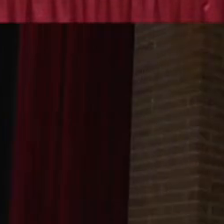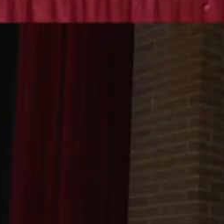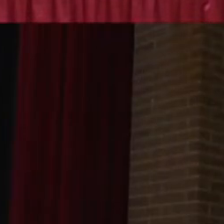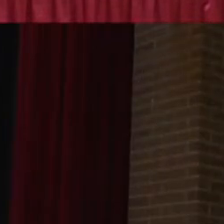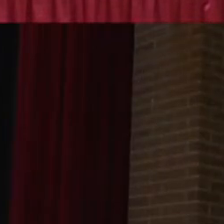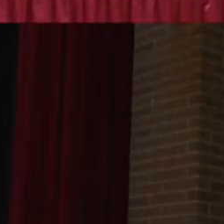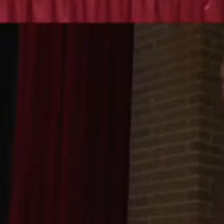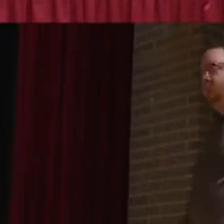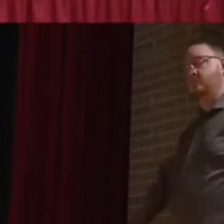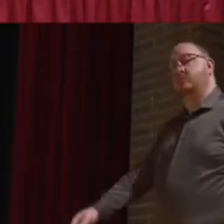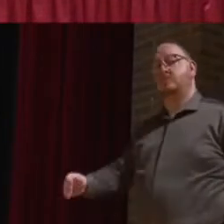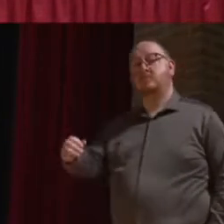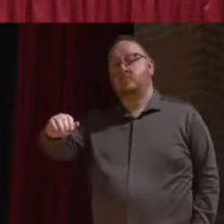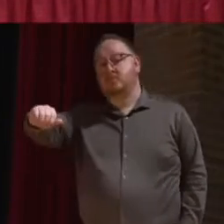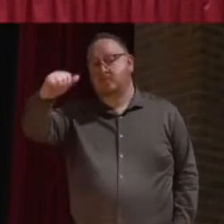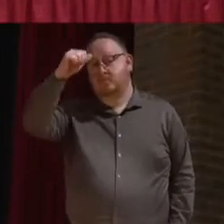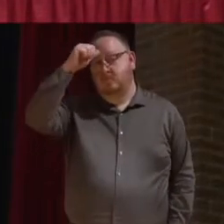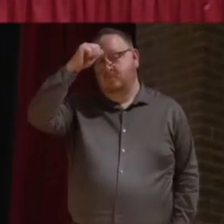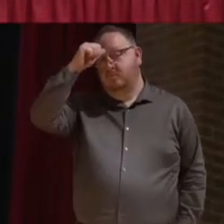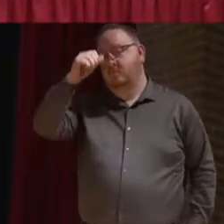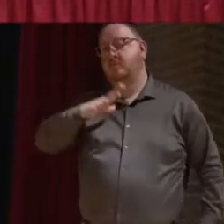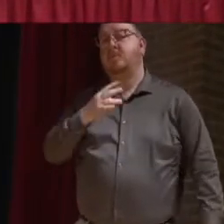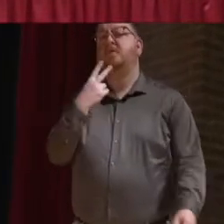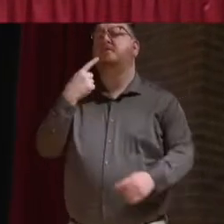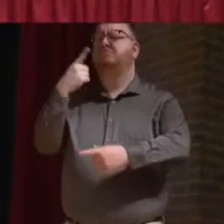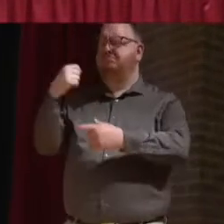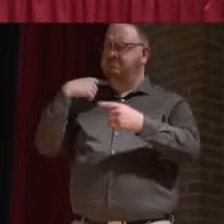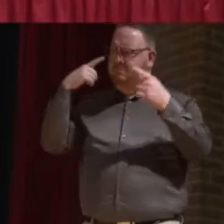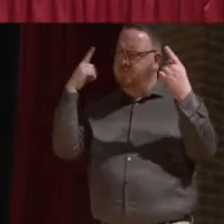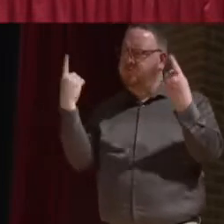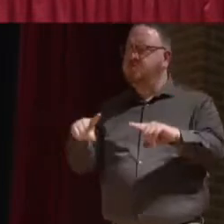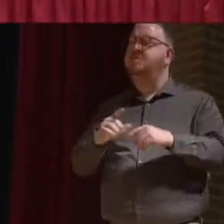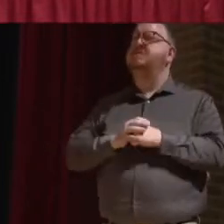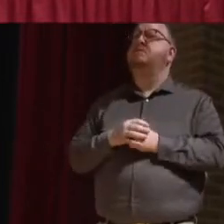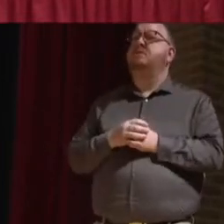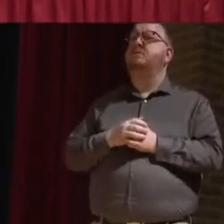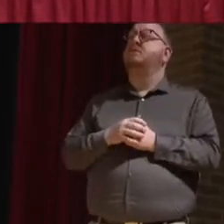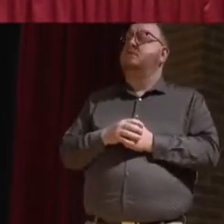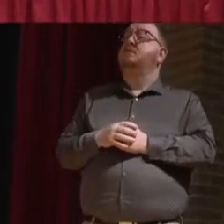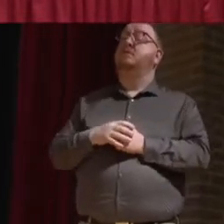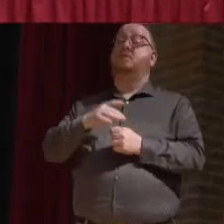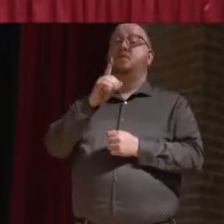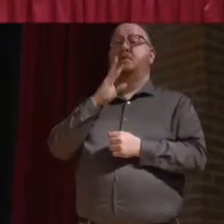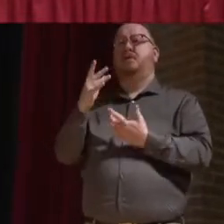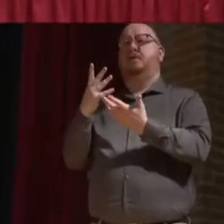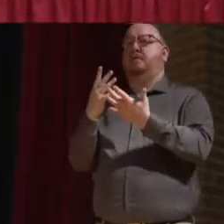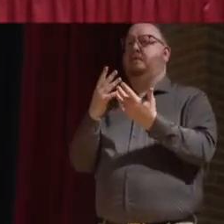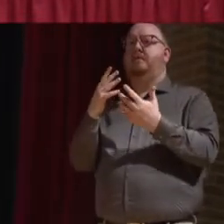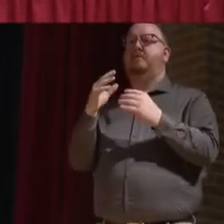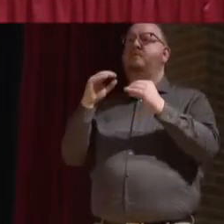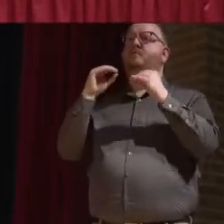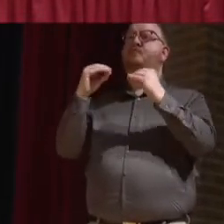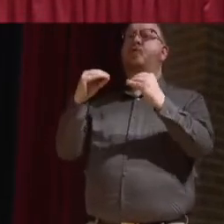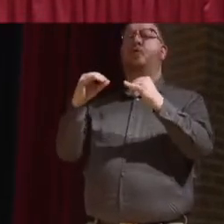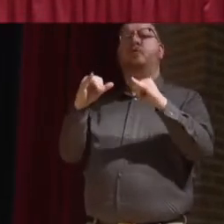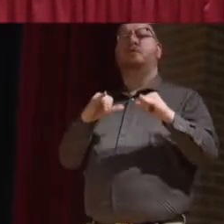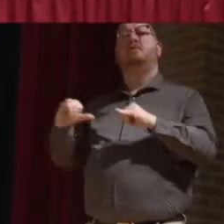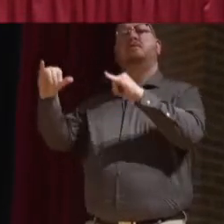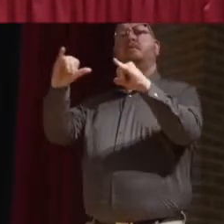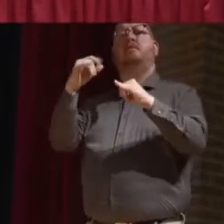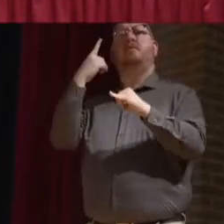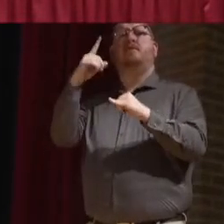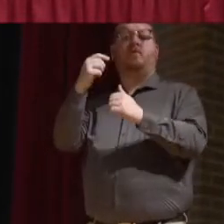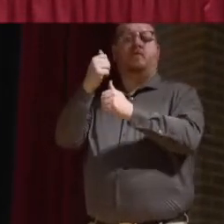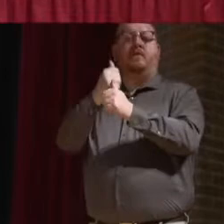relationship between how well you interview and how well you may perform the given job. I've had plenty of people that